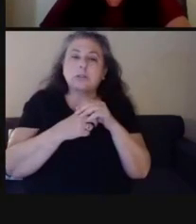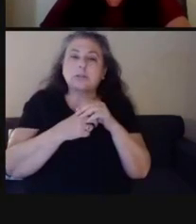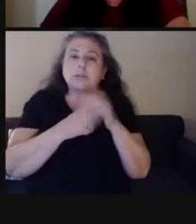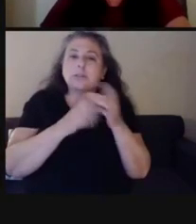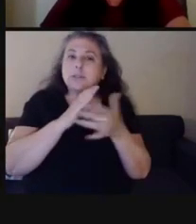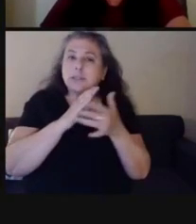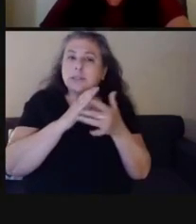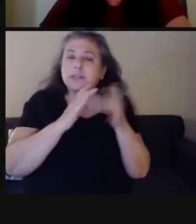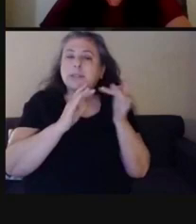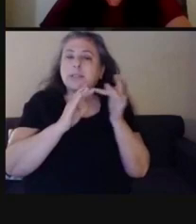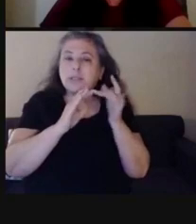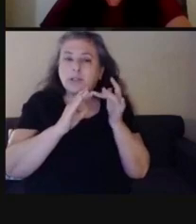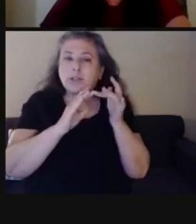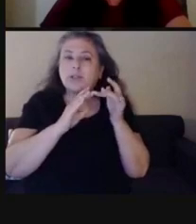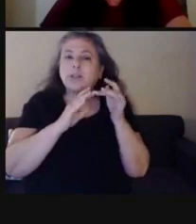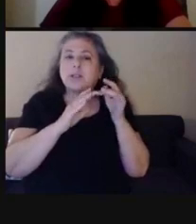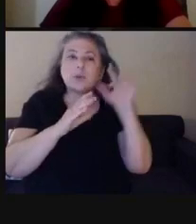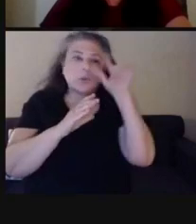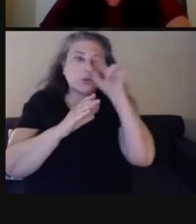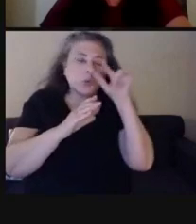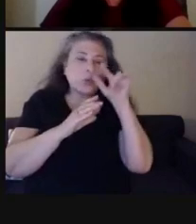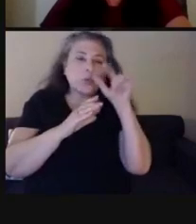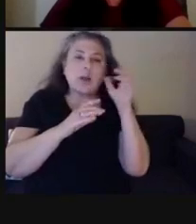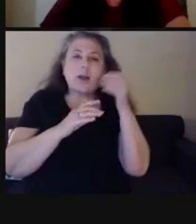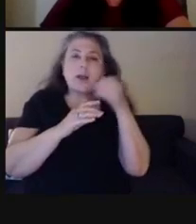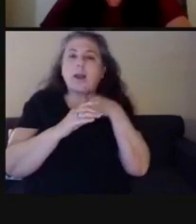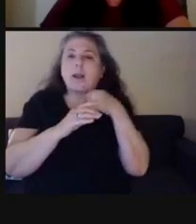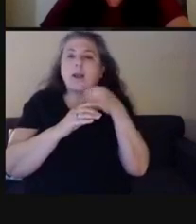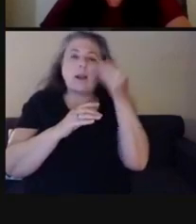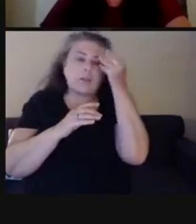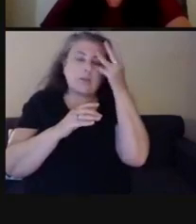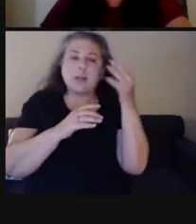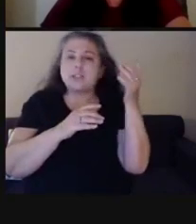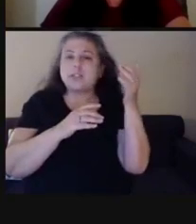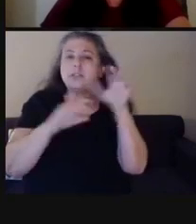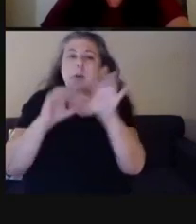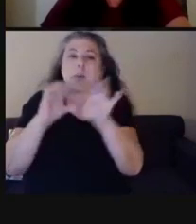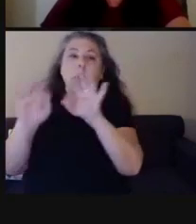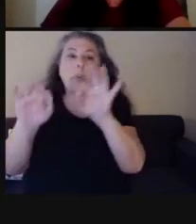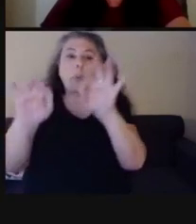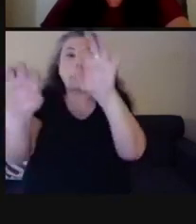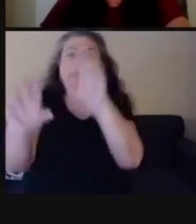and internet, Google. We have, you know, information at our fingertips